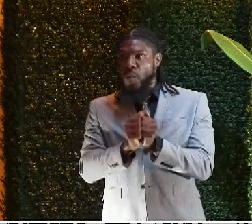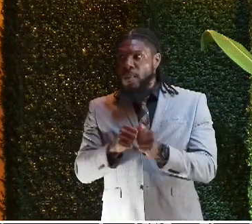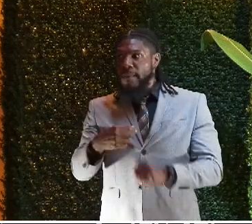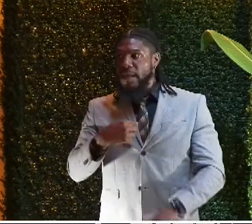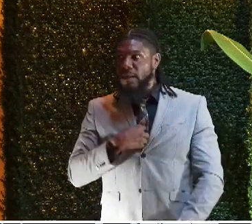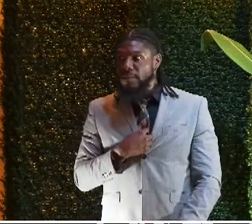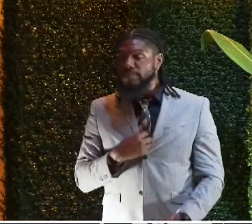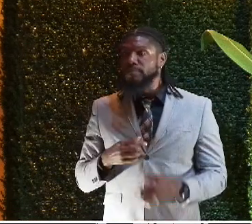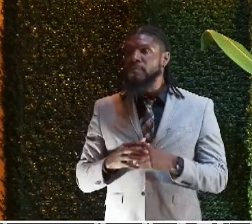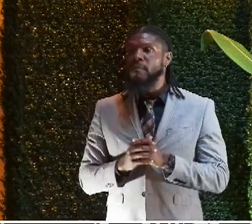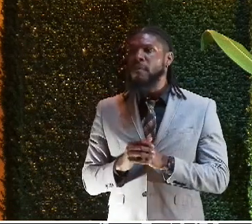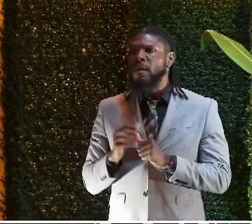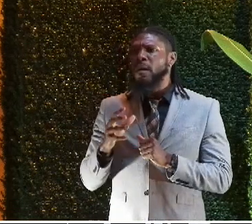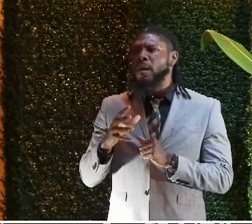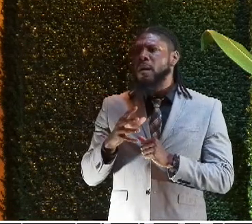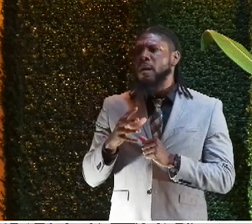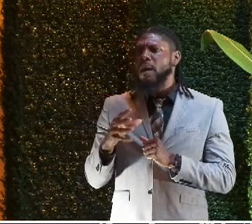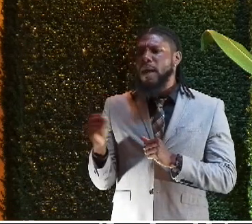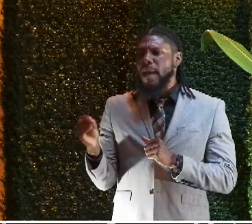And